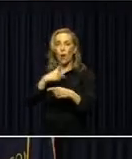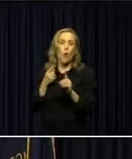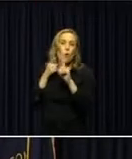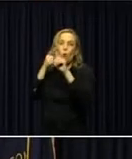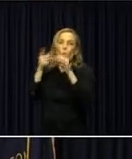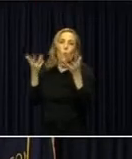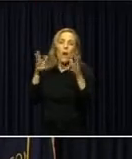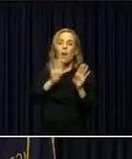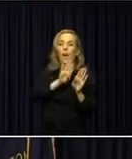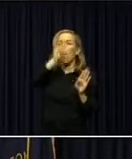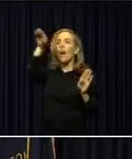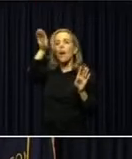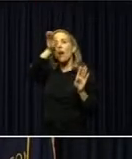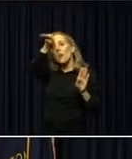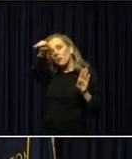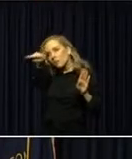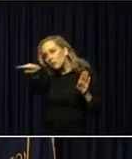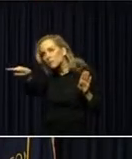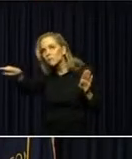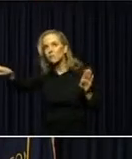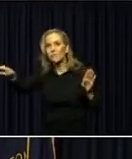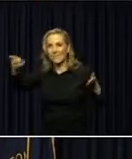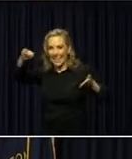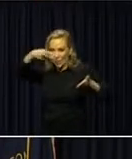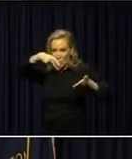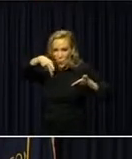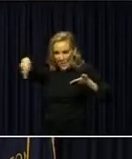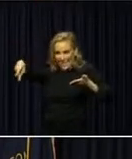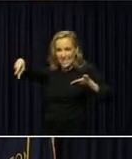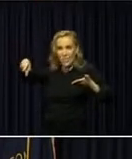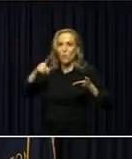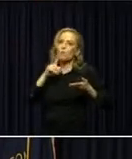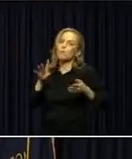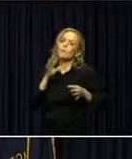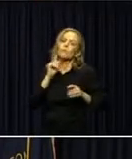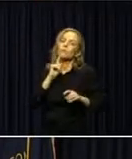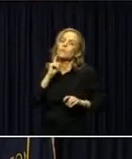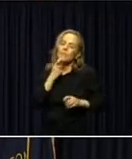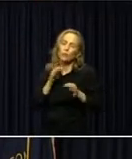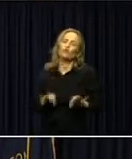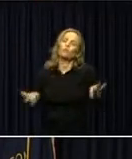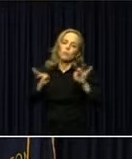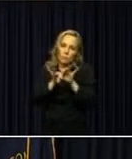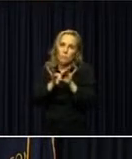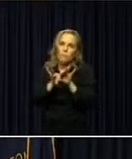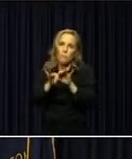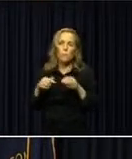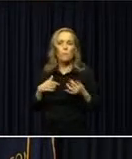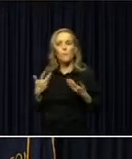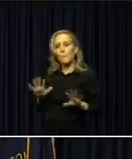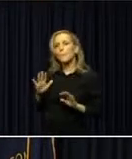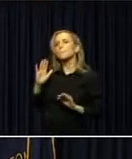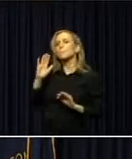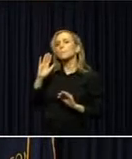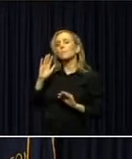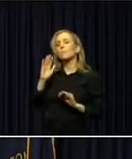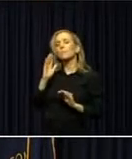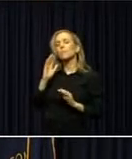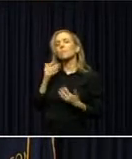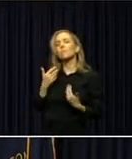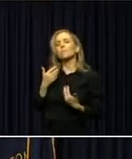next few weeks. He also addressed the reported large social gathering that took place on West Broadway in Louisville last night.